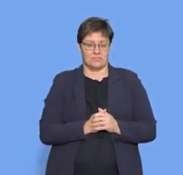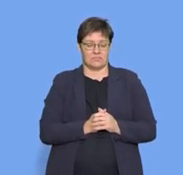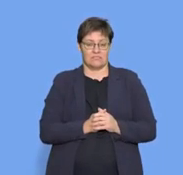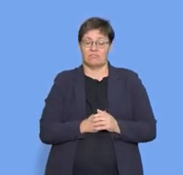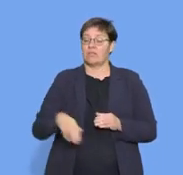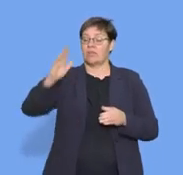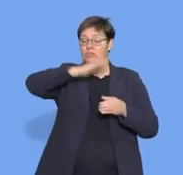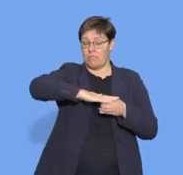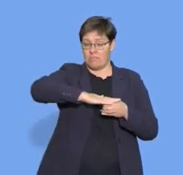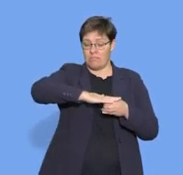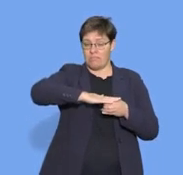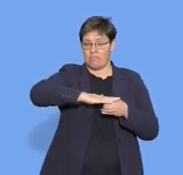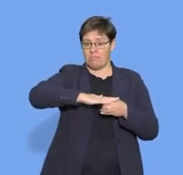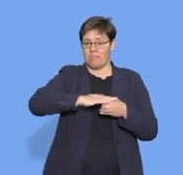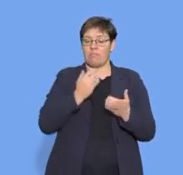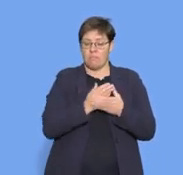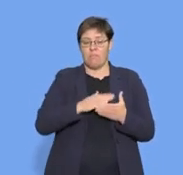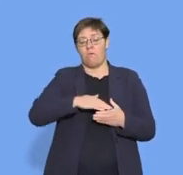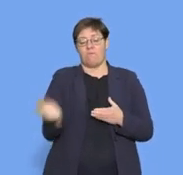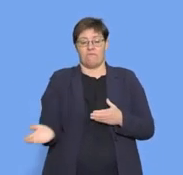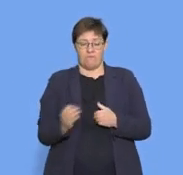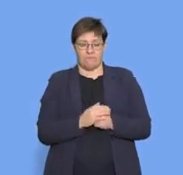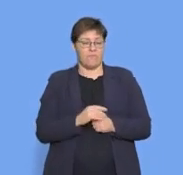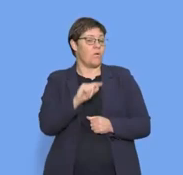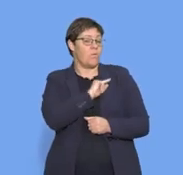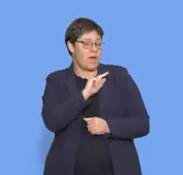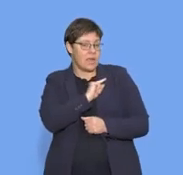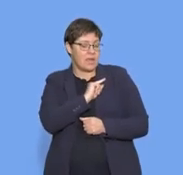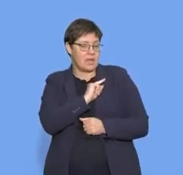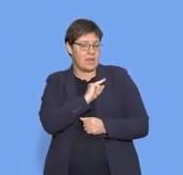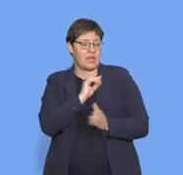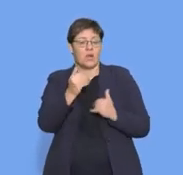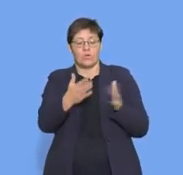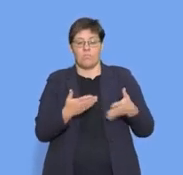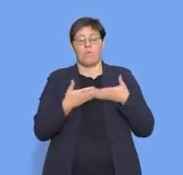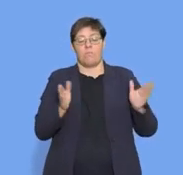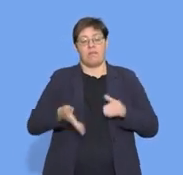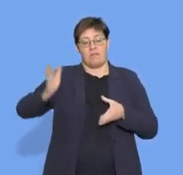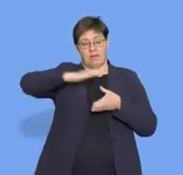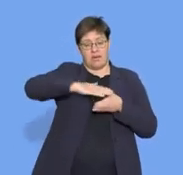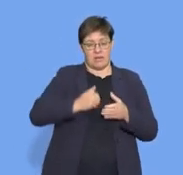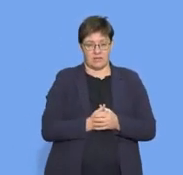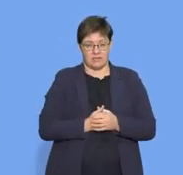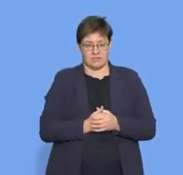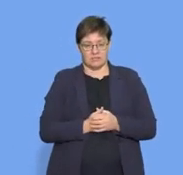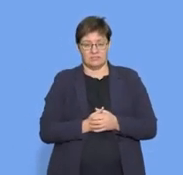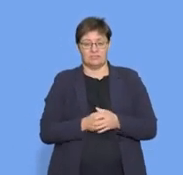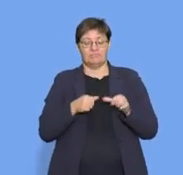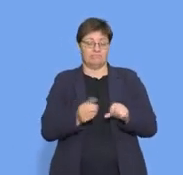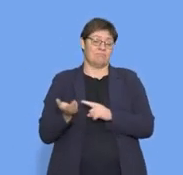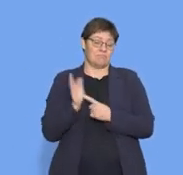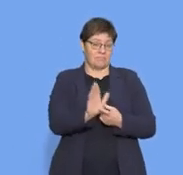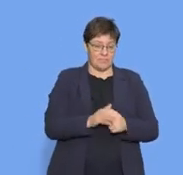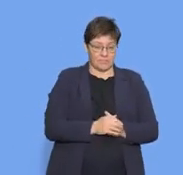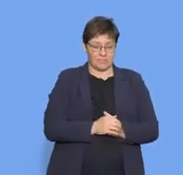top square. The top square is going to be removed because I know the cube is open on top.